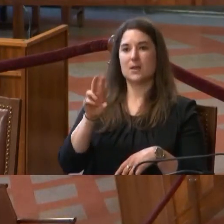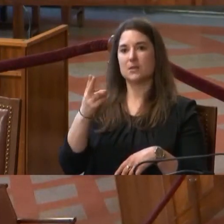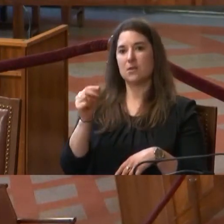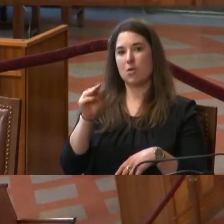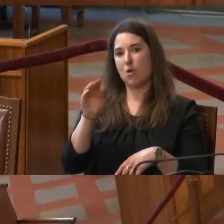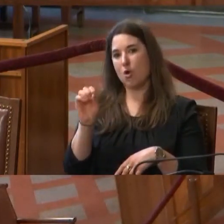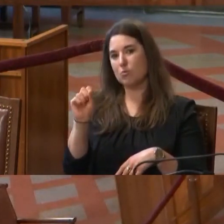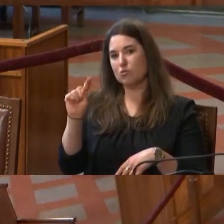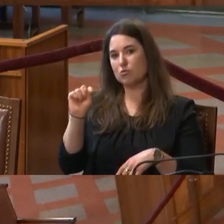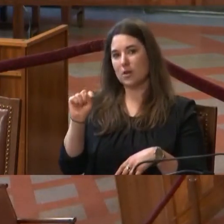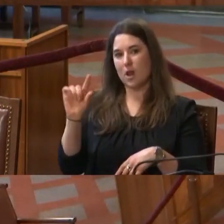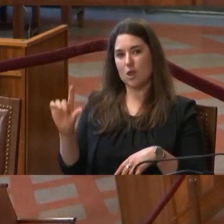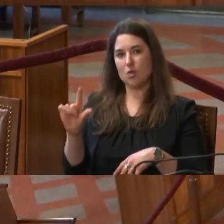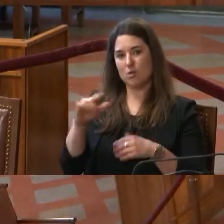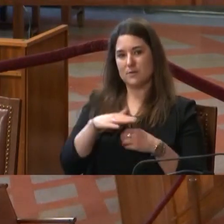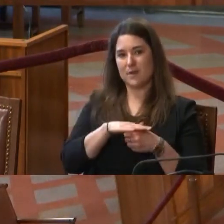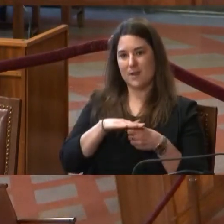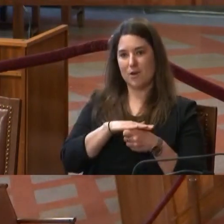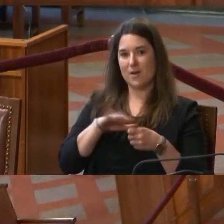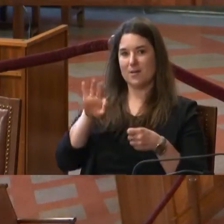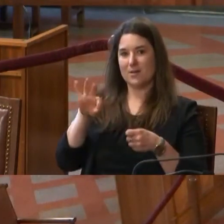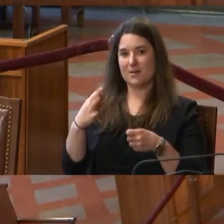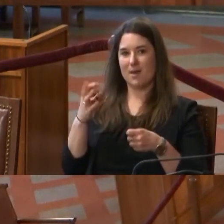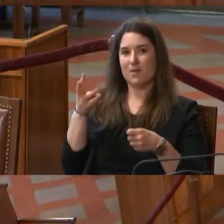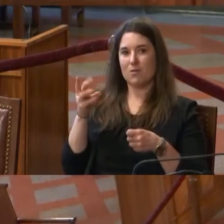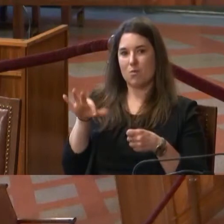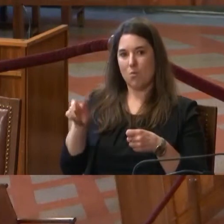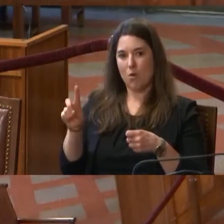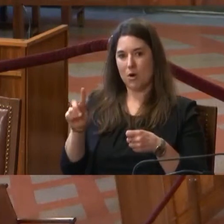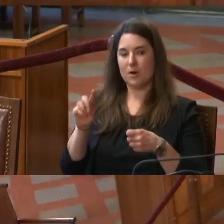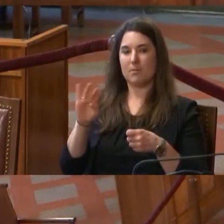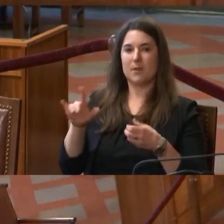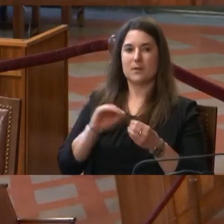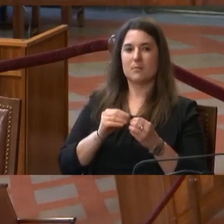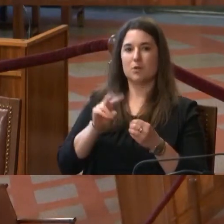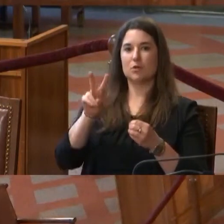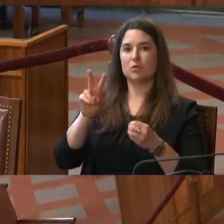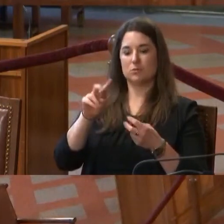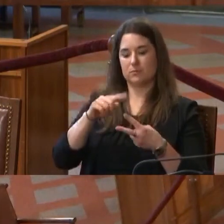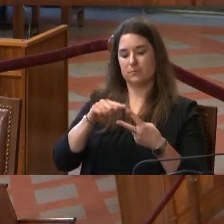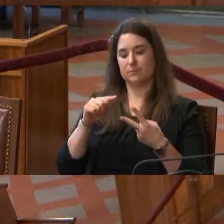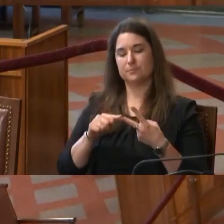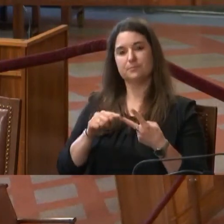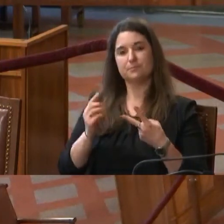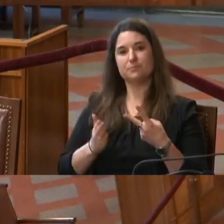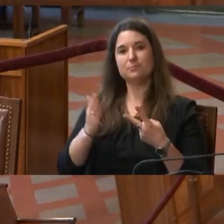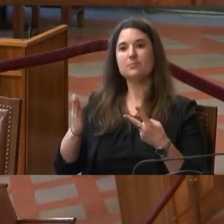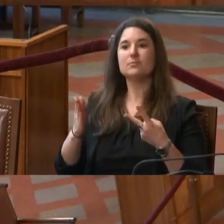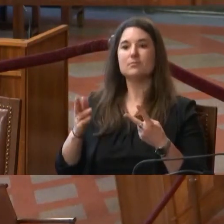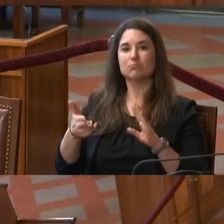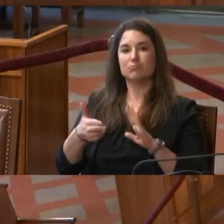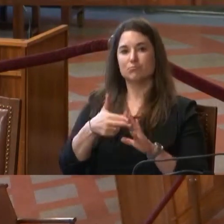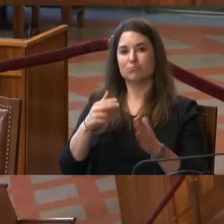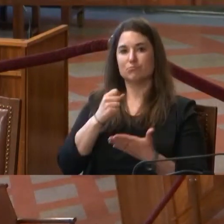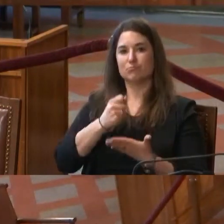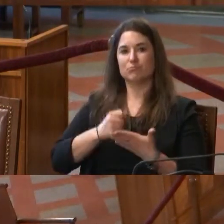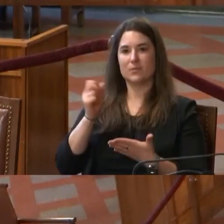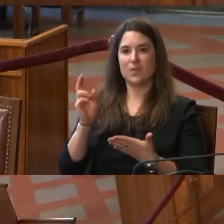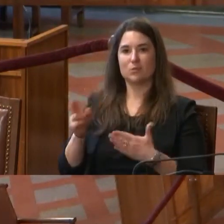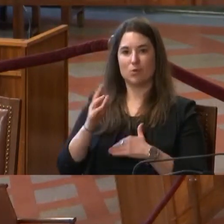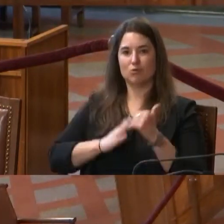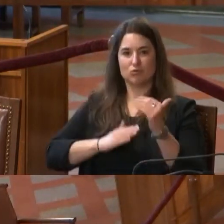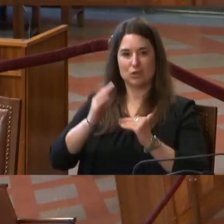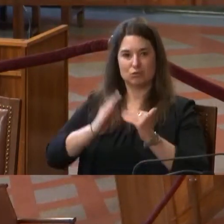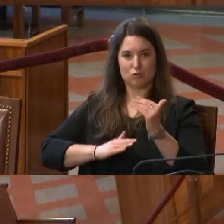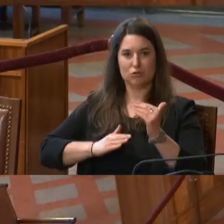the Lawrenceville neighborhood, 9th Ward. Bill number 237, resolution providing for the designation as a historic